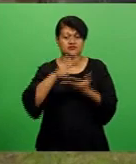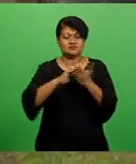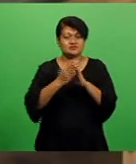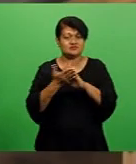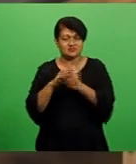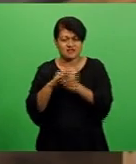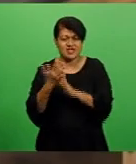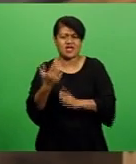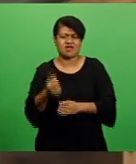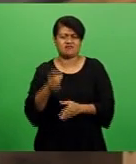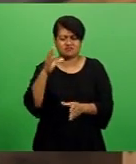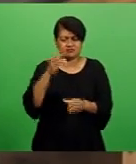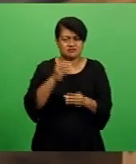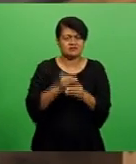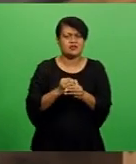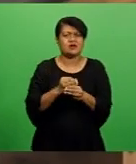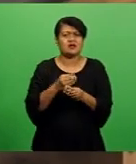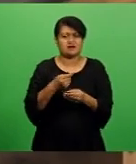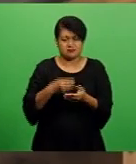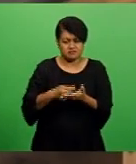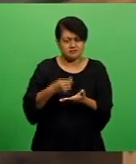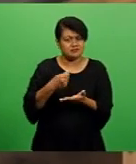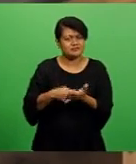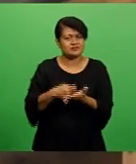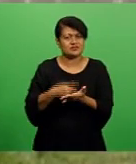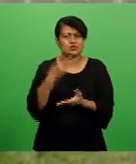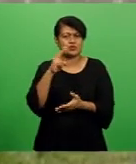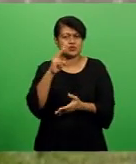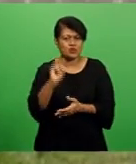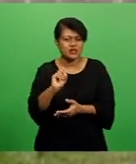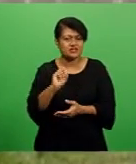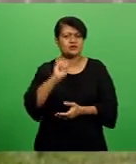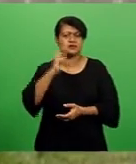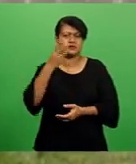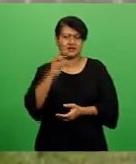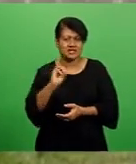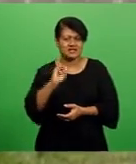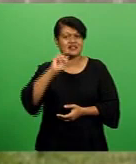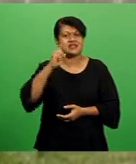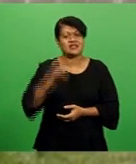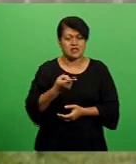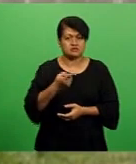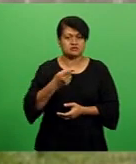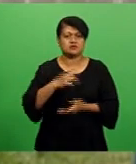cost of damage between $20,000 to $30,000.